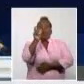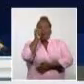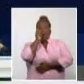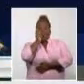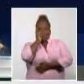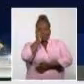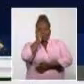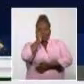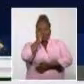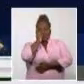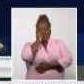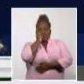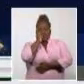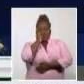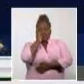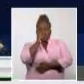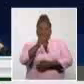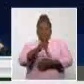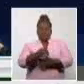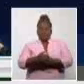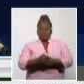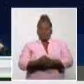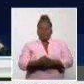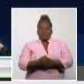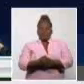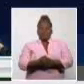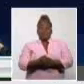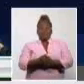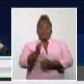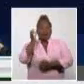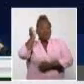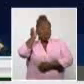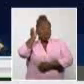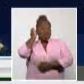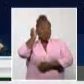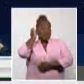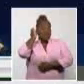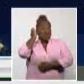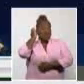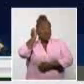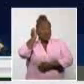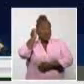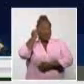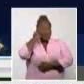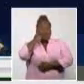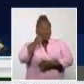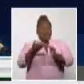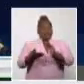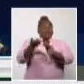51.6% are male, with 861 who are male.